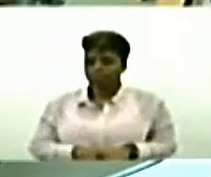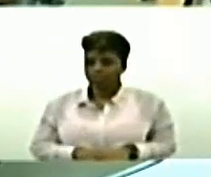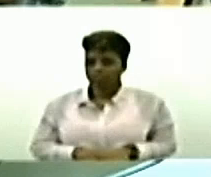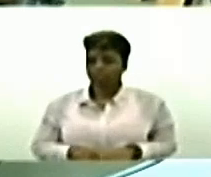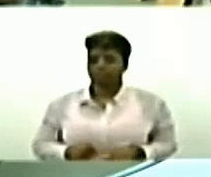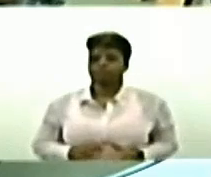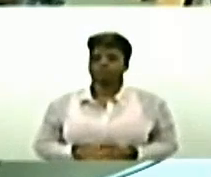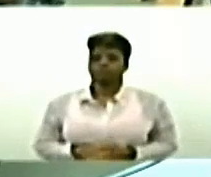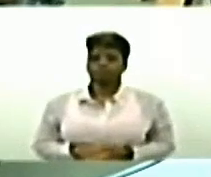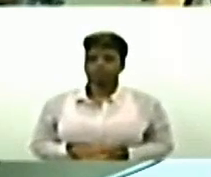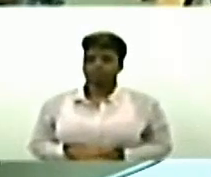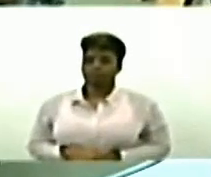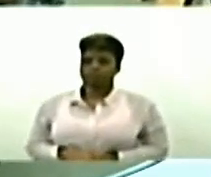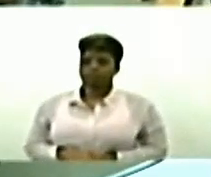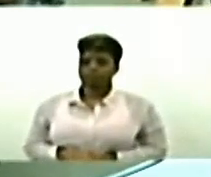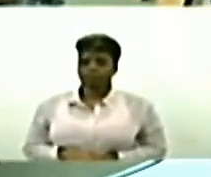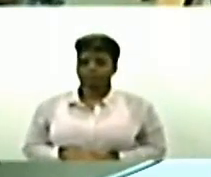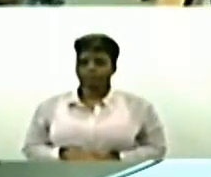have it.